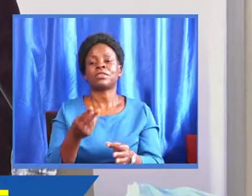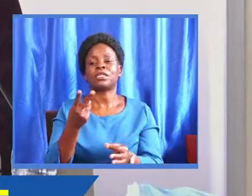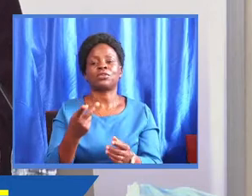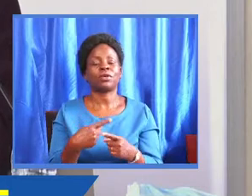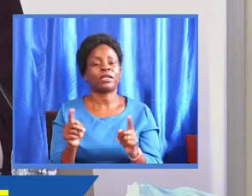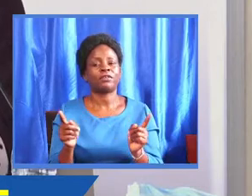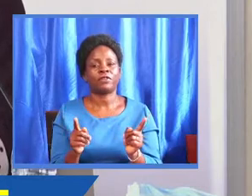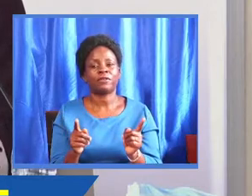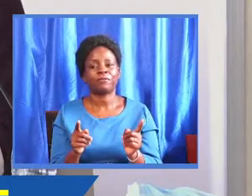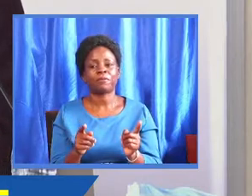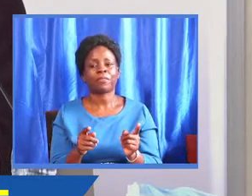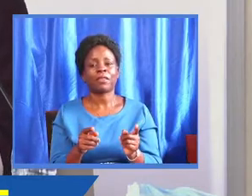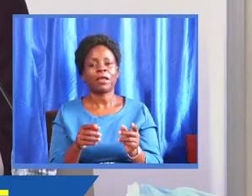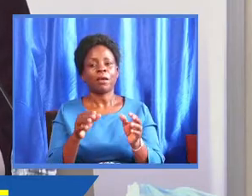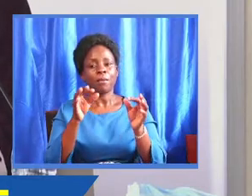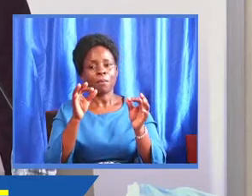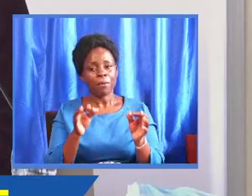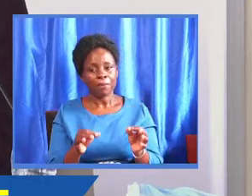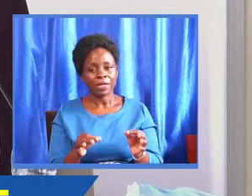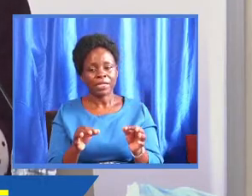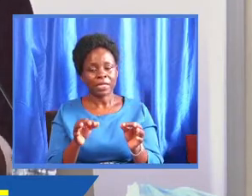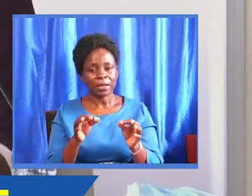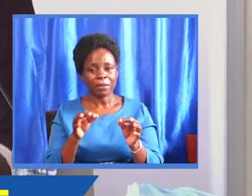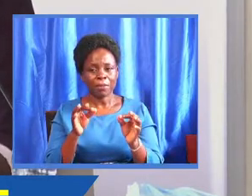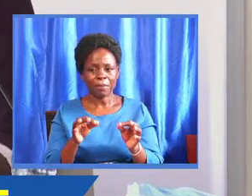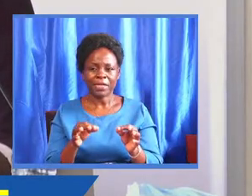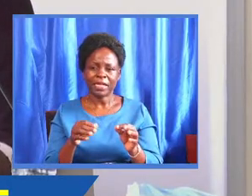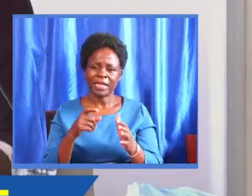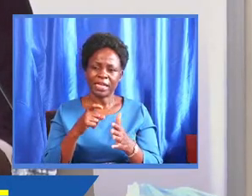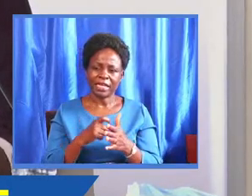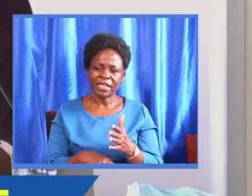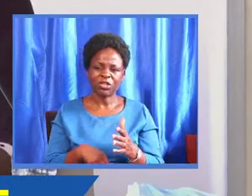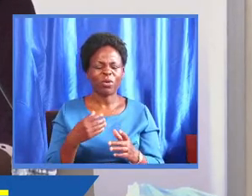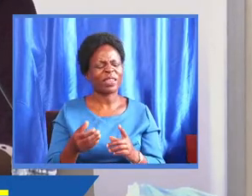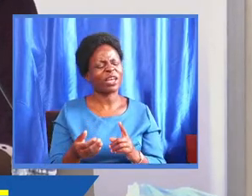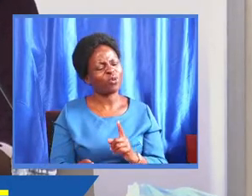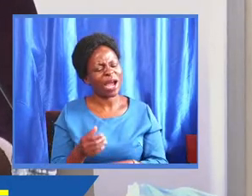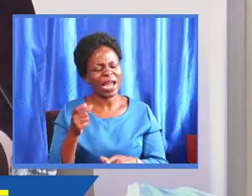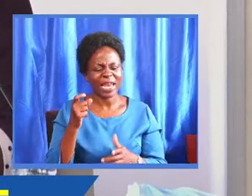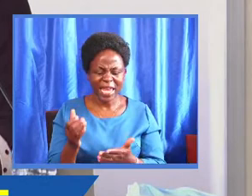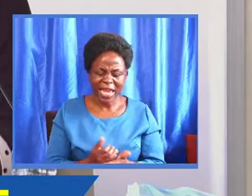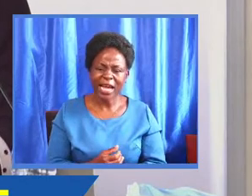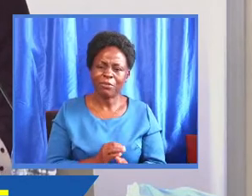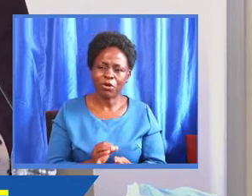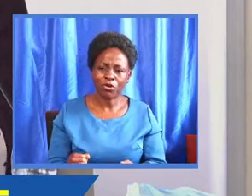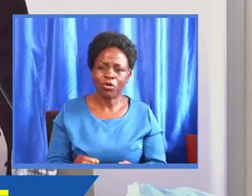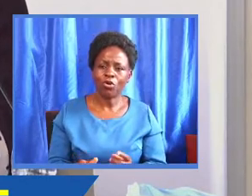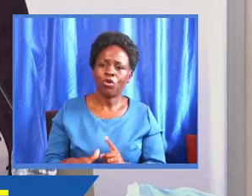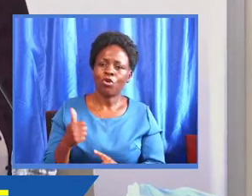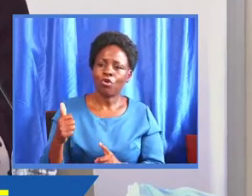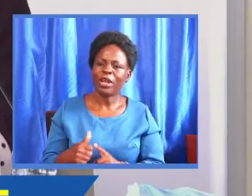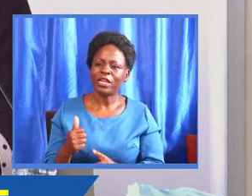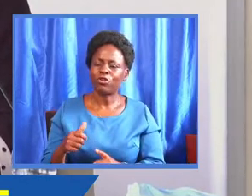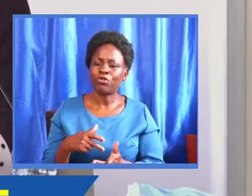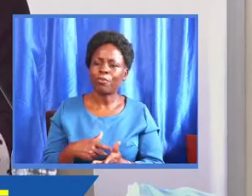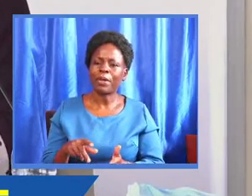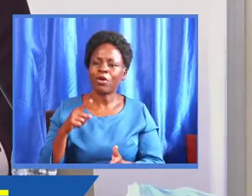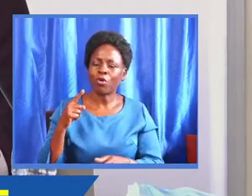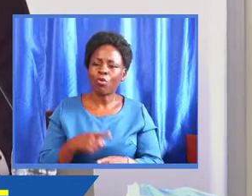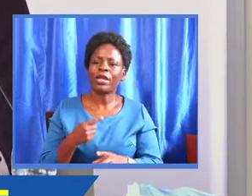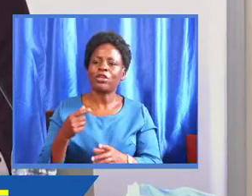different. Property tax, you'll pay it, I'm sure, whether you actually earn income from it or not. Rental tax is only when you